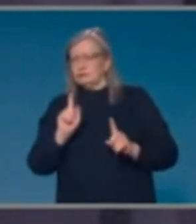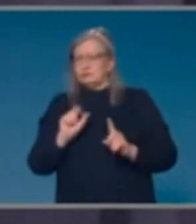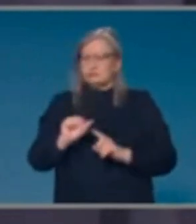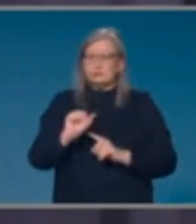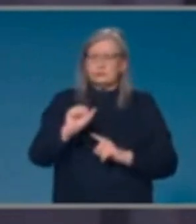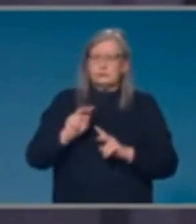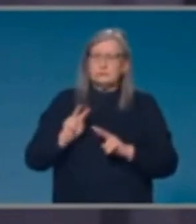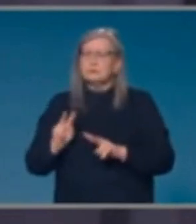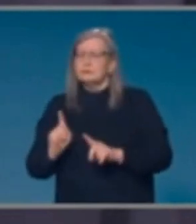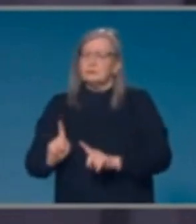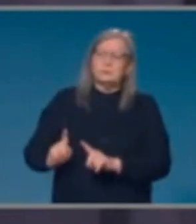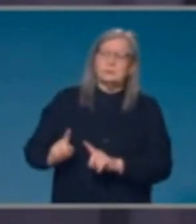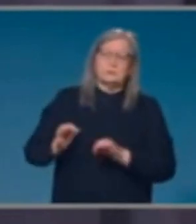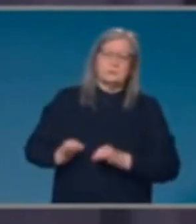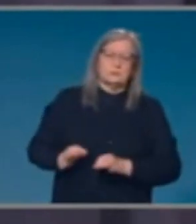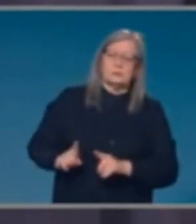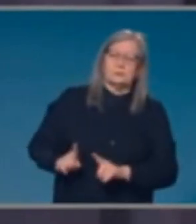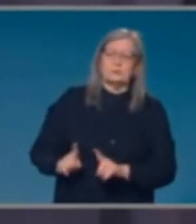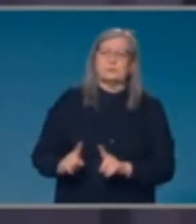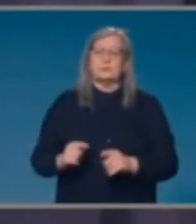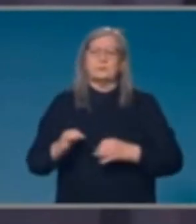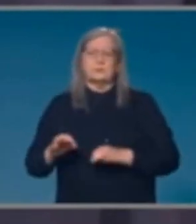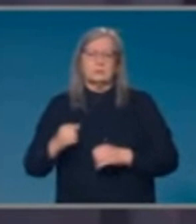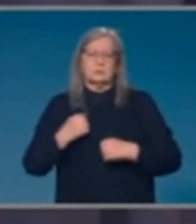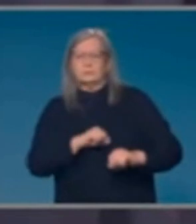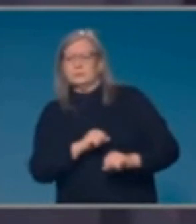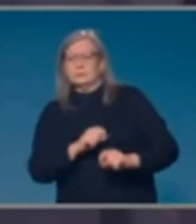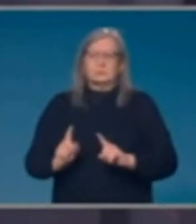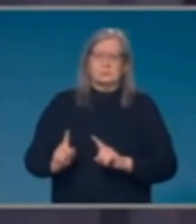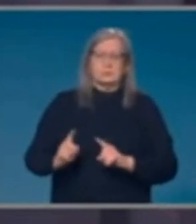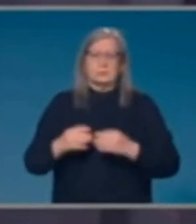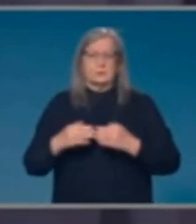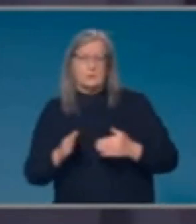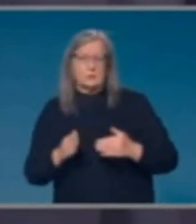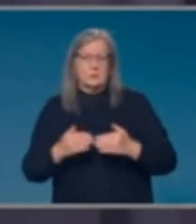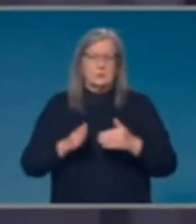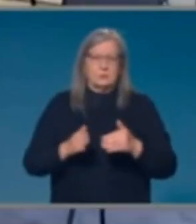important decisions about protection versus getting on with opening up society.